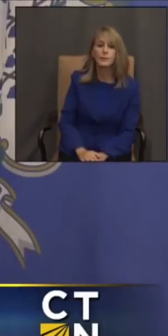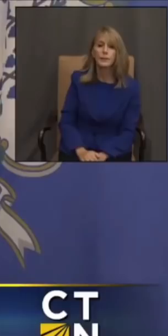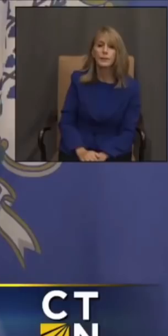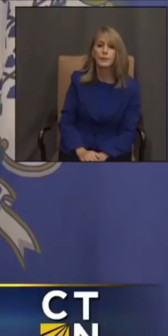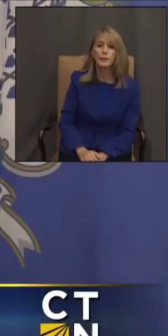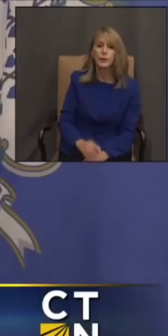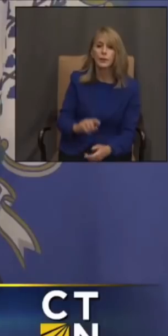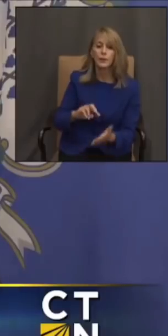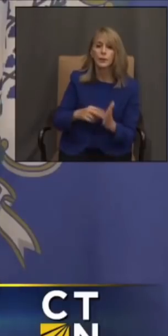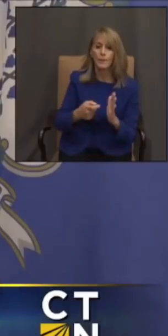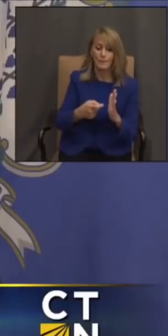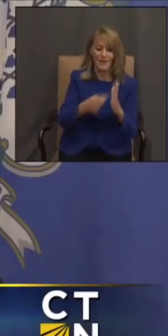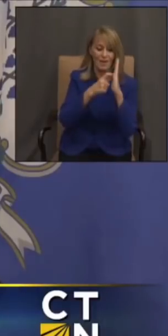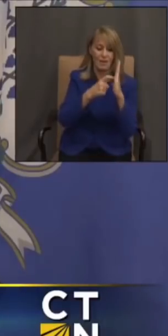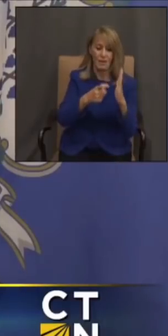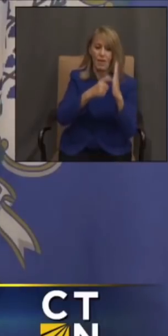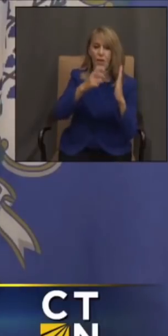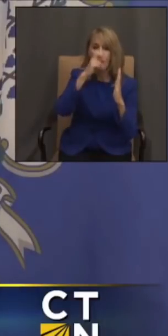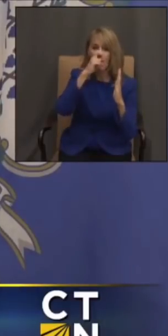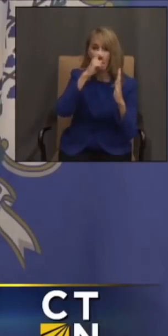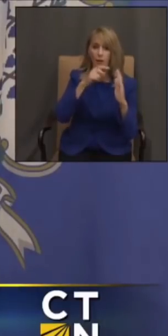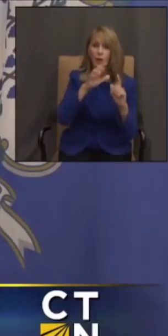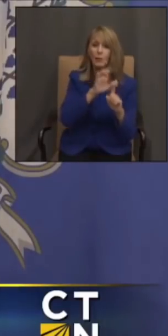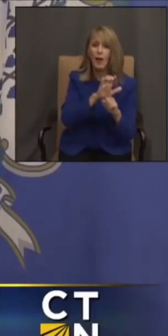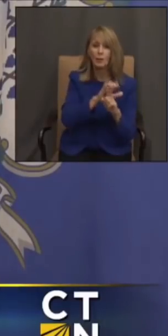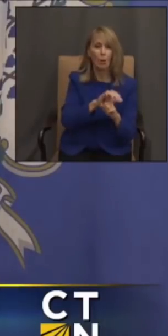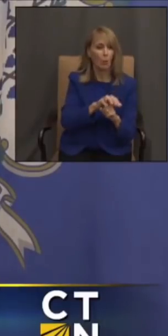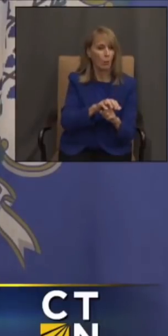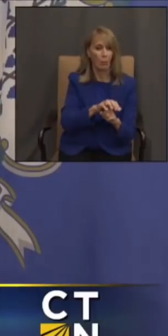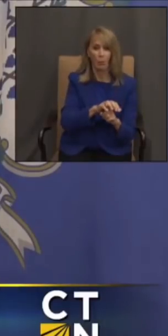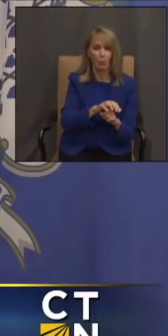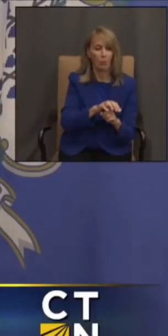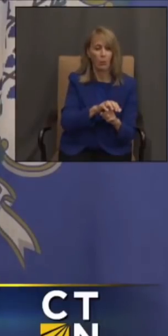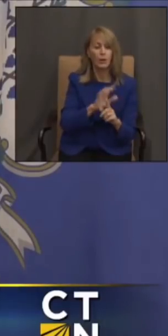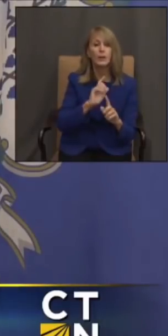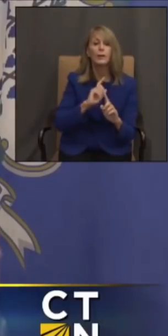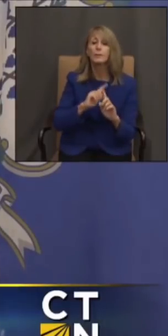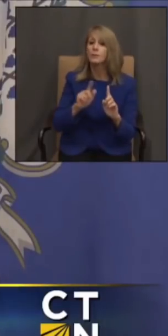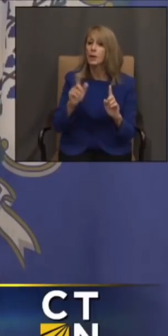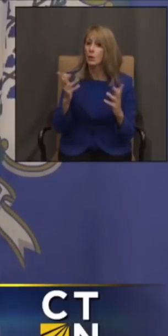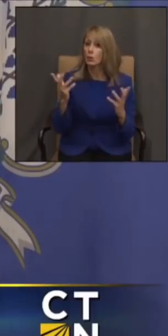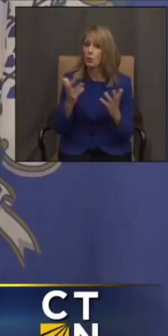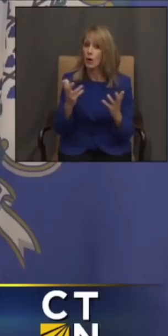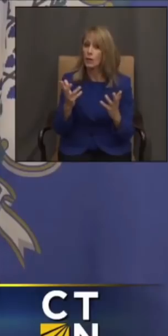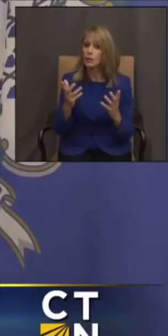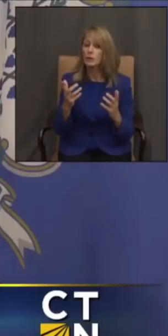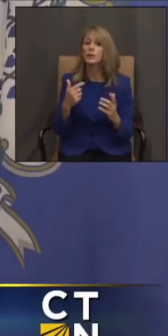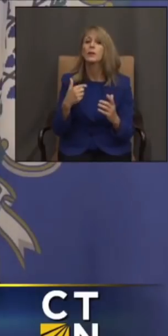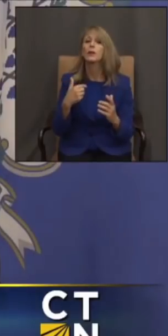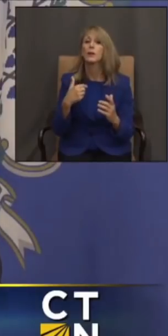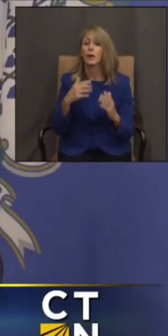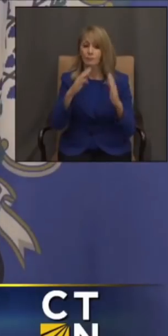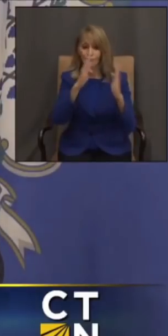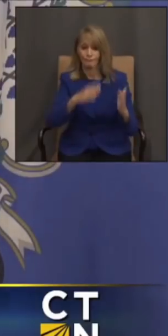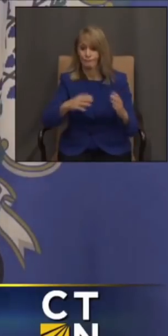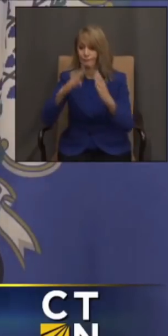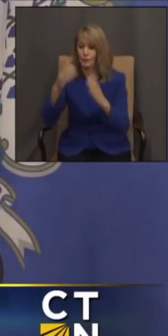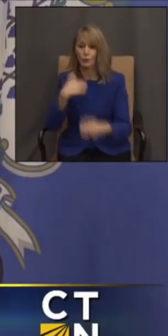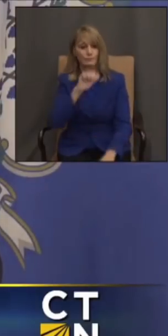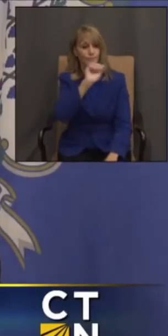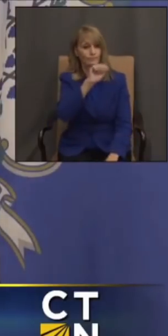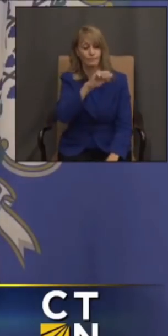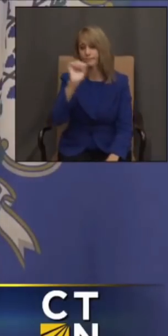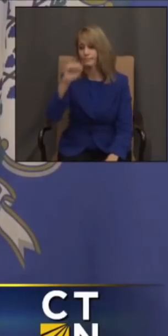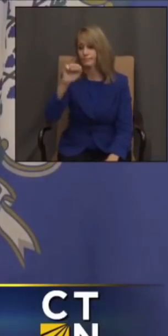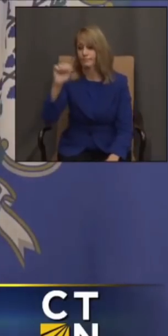and mandates are not that popular. But I do find that we're going to go knocking on doors as part of this LEAP program, where we're going to